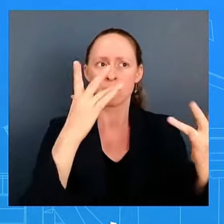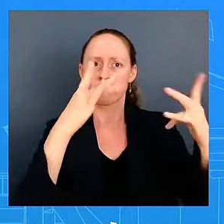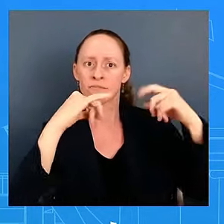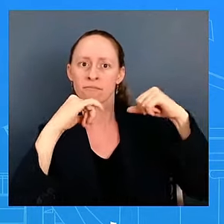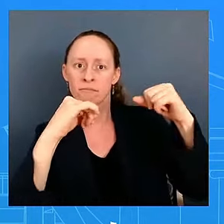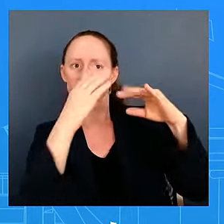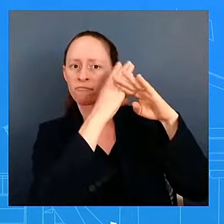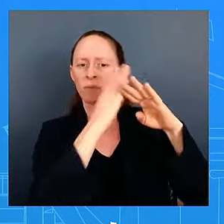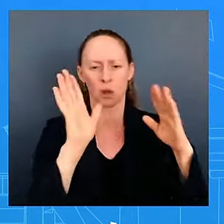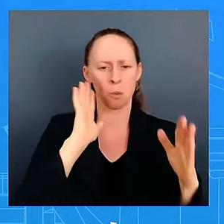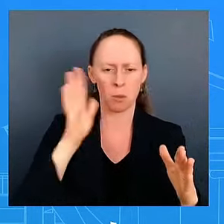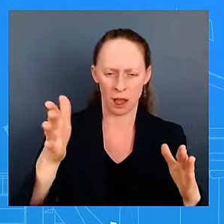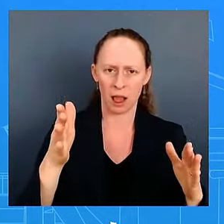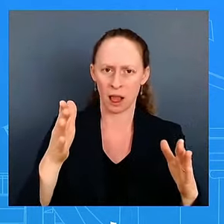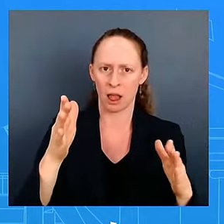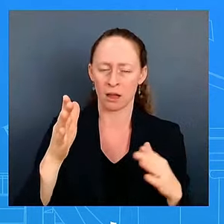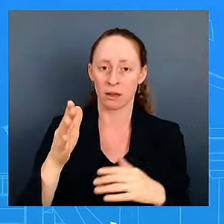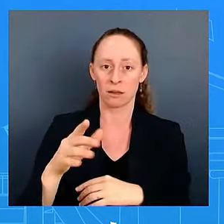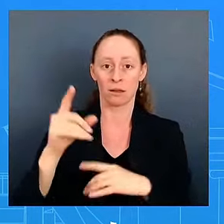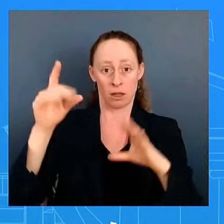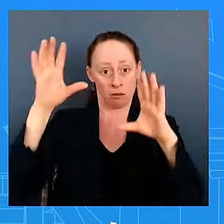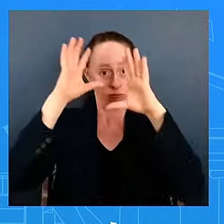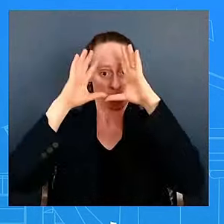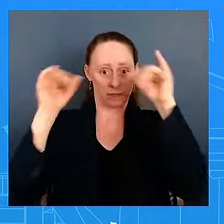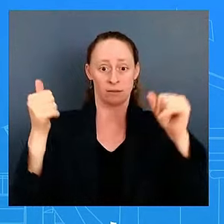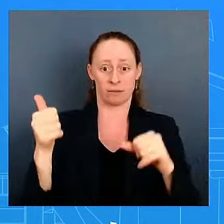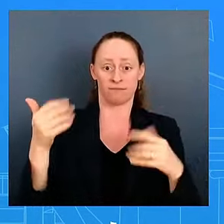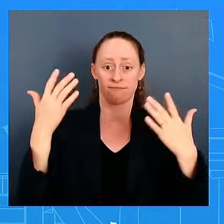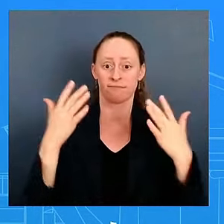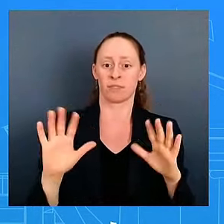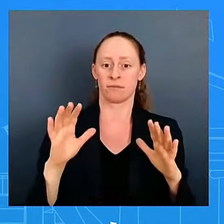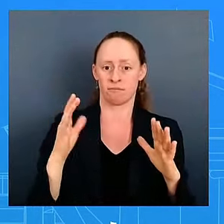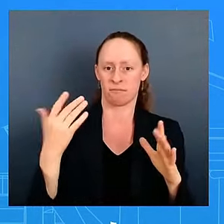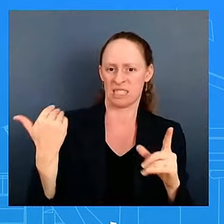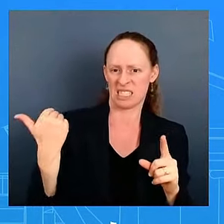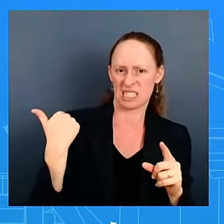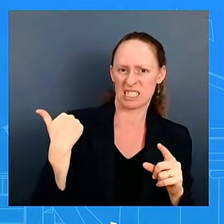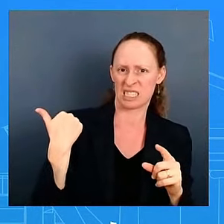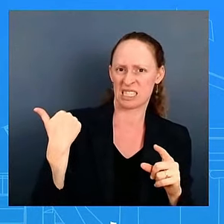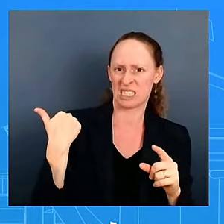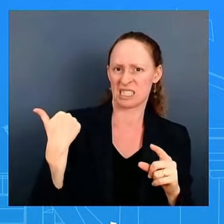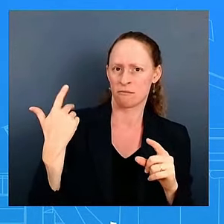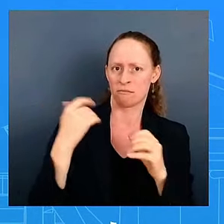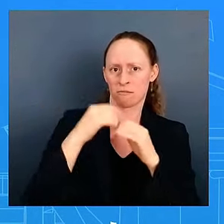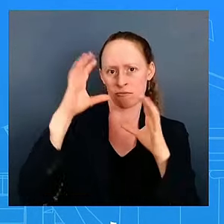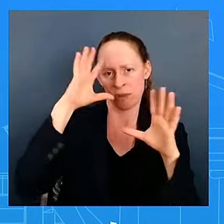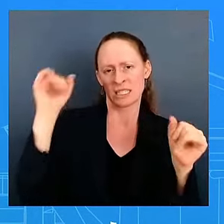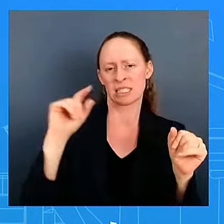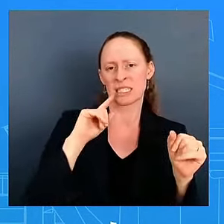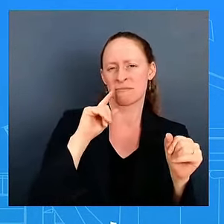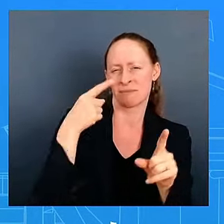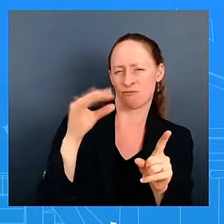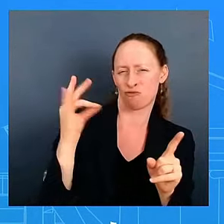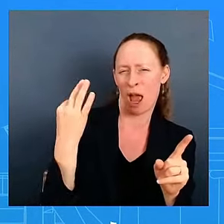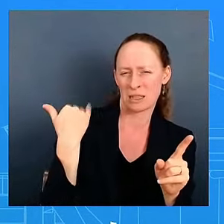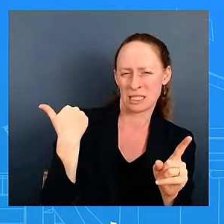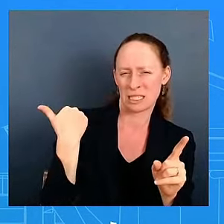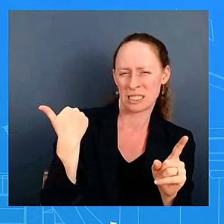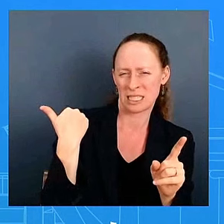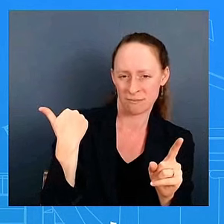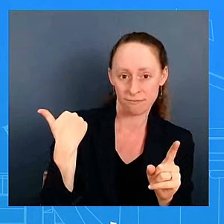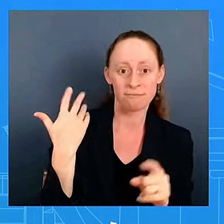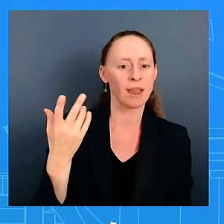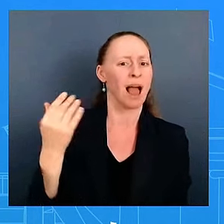President Zelensky in France and also at the G7. It is always, obviously, part of those conversations is to continue to show